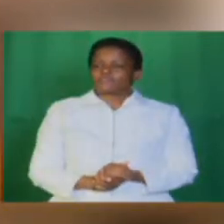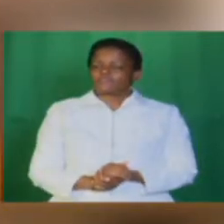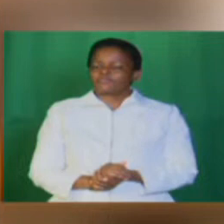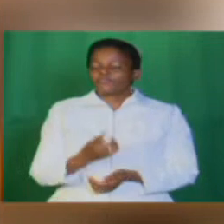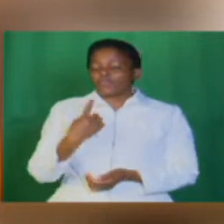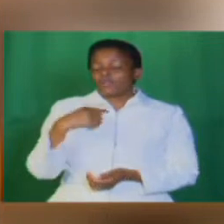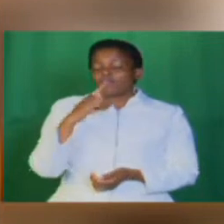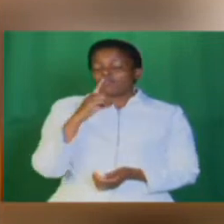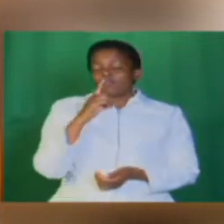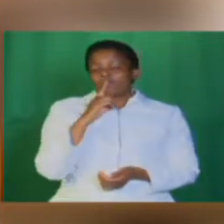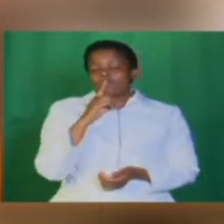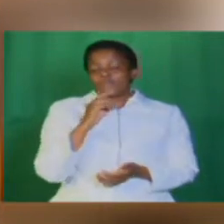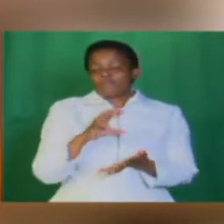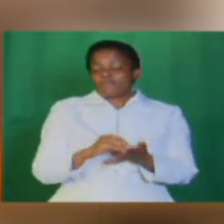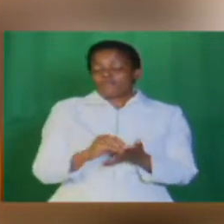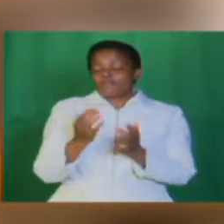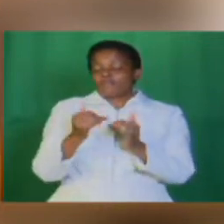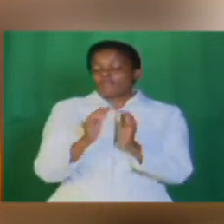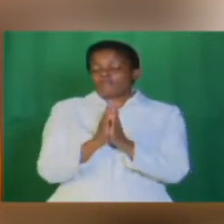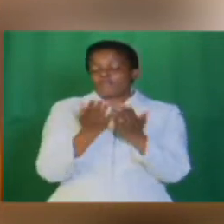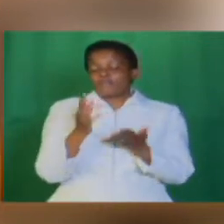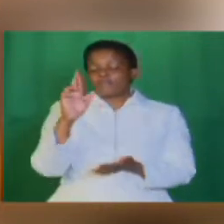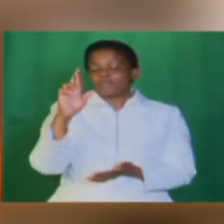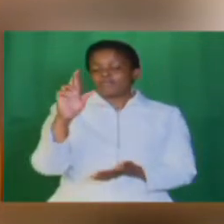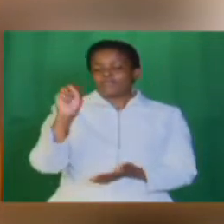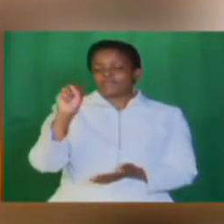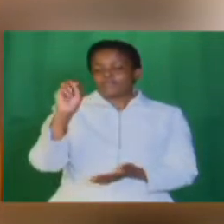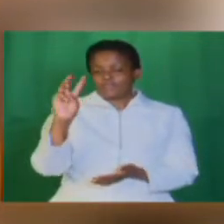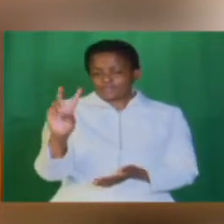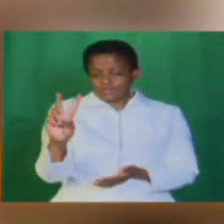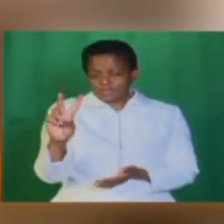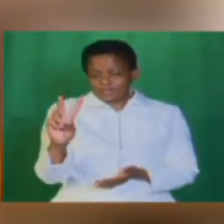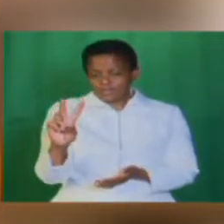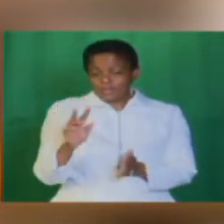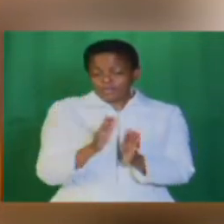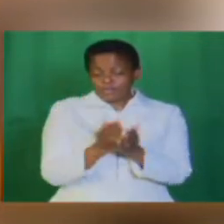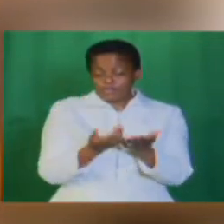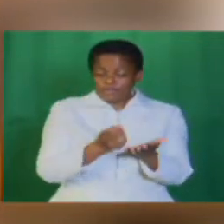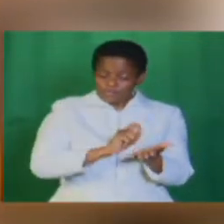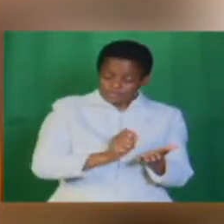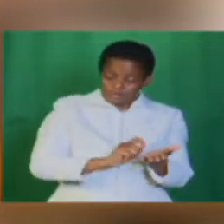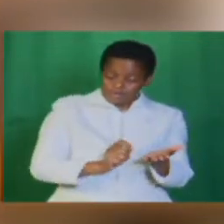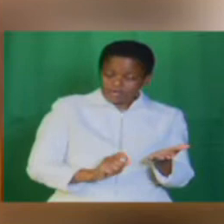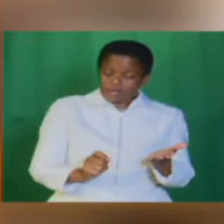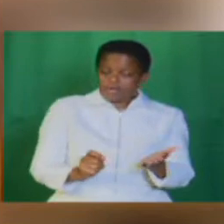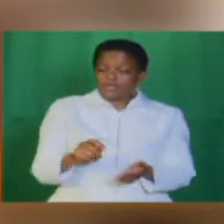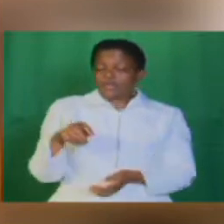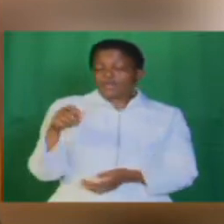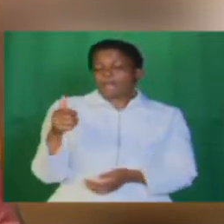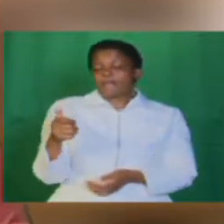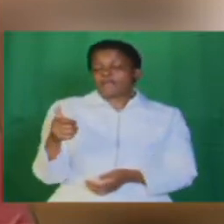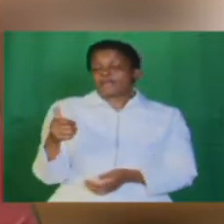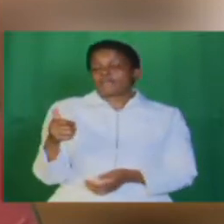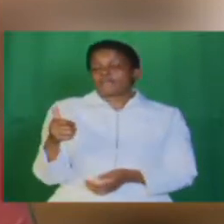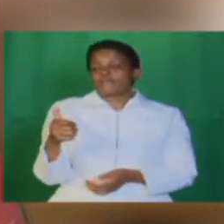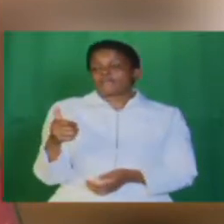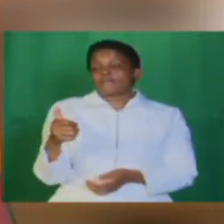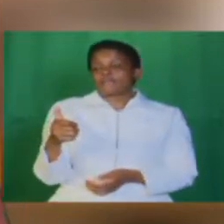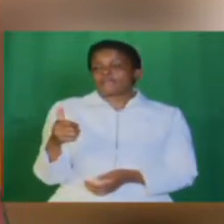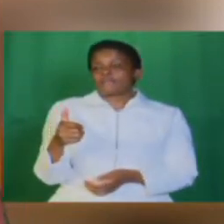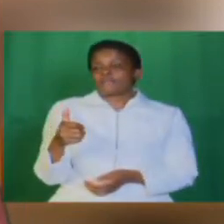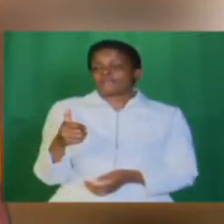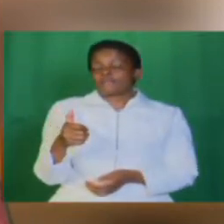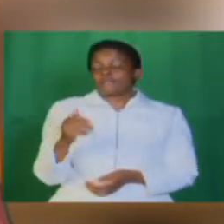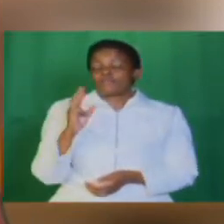I hope your RSV Bibles are ready, your notebooks and pens, of course, since you are going